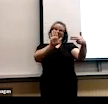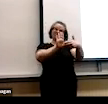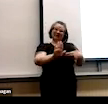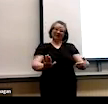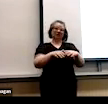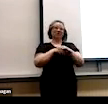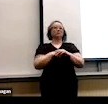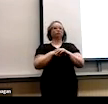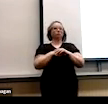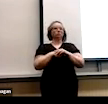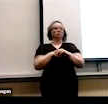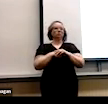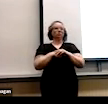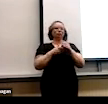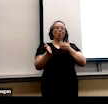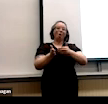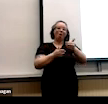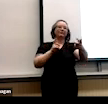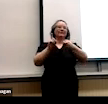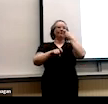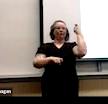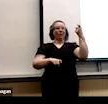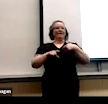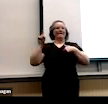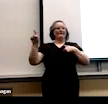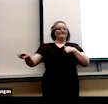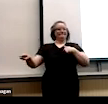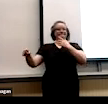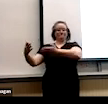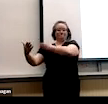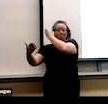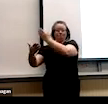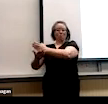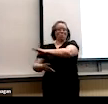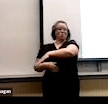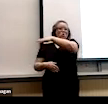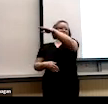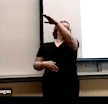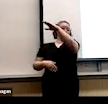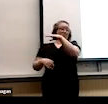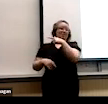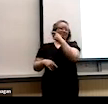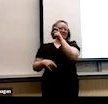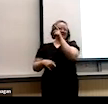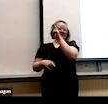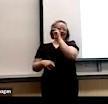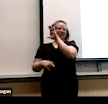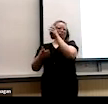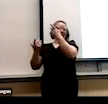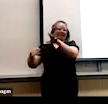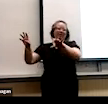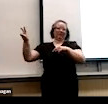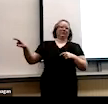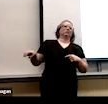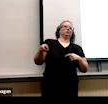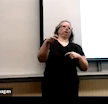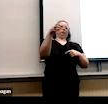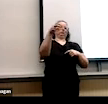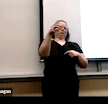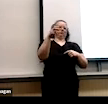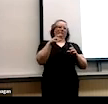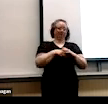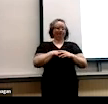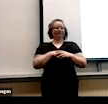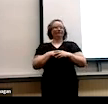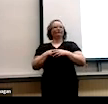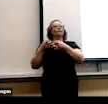directly through pediatric transition, so where we have those nice overlap clinics, but actually the majority of patients have come into the TLC program as referred in